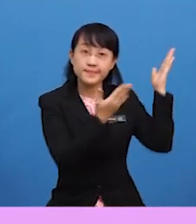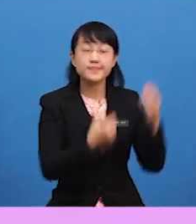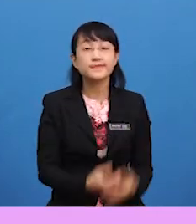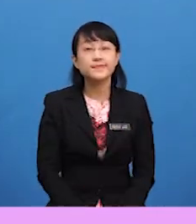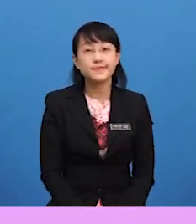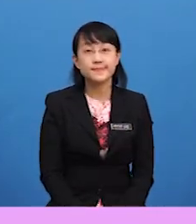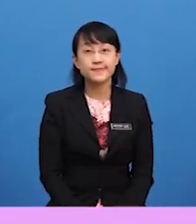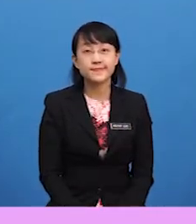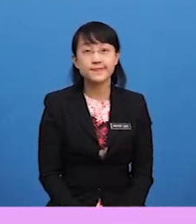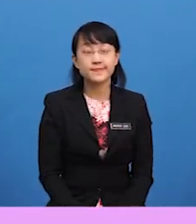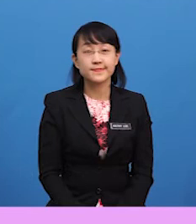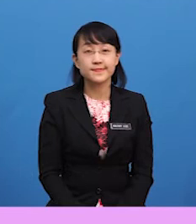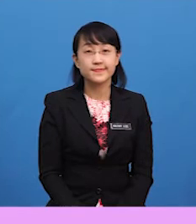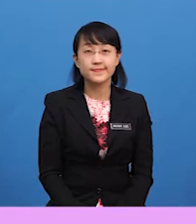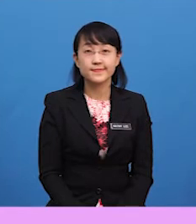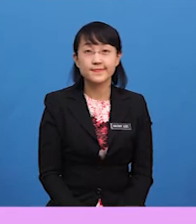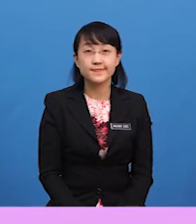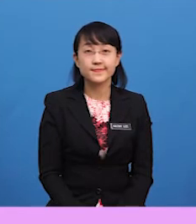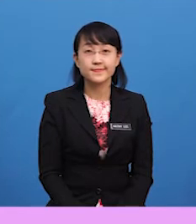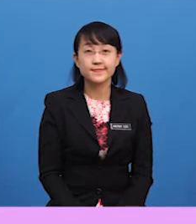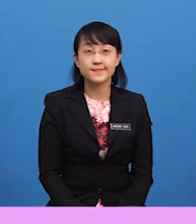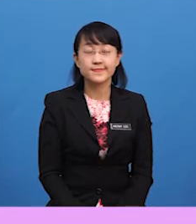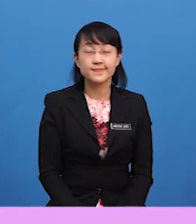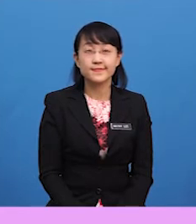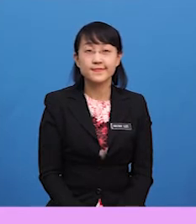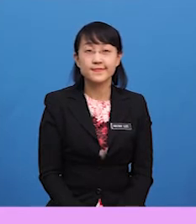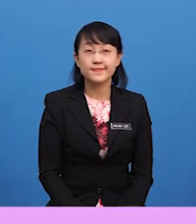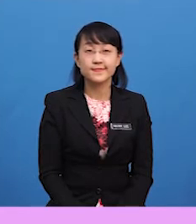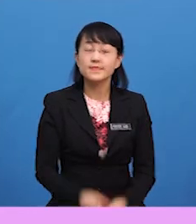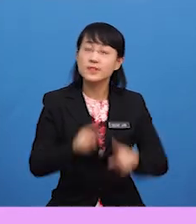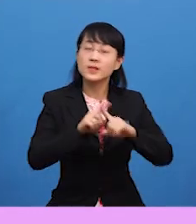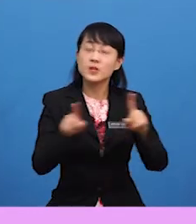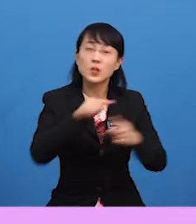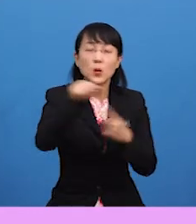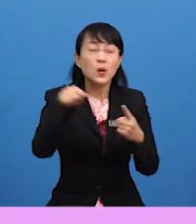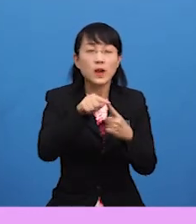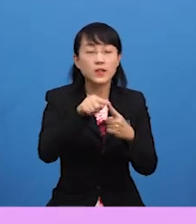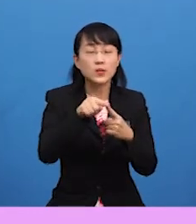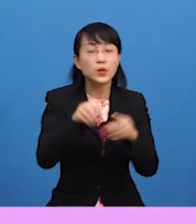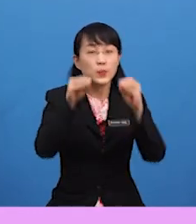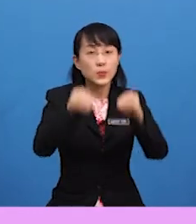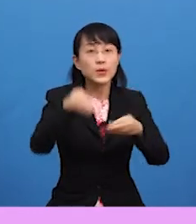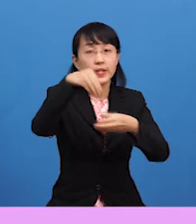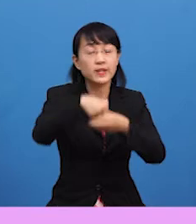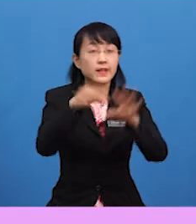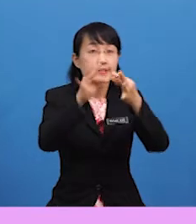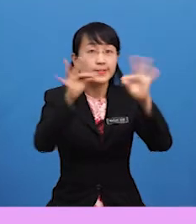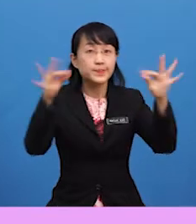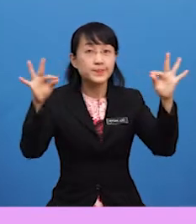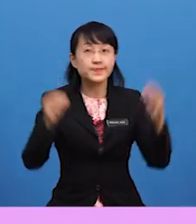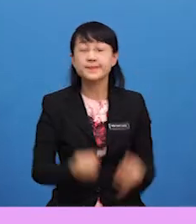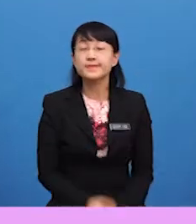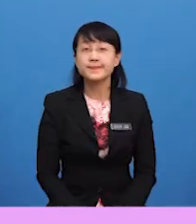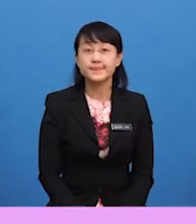that don't make sense on their own. I see. But where should we put it in a sentence, though?